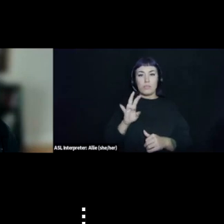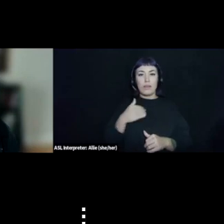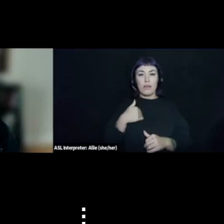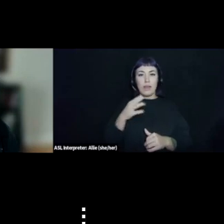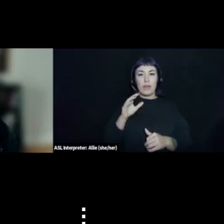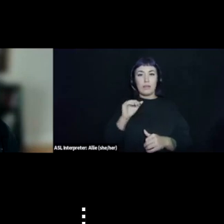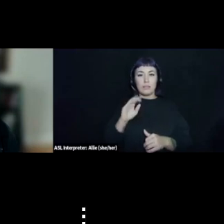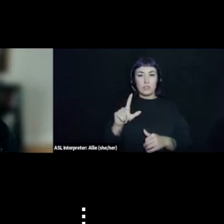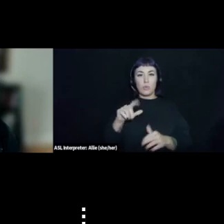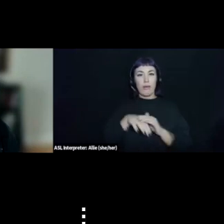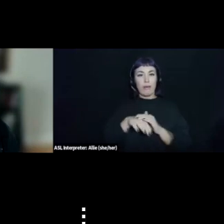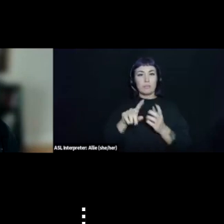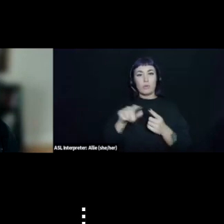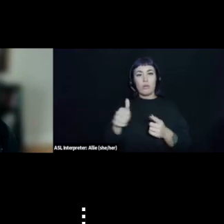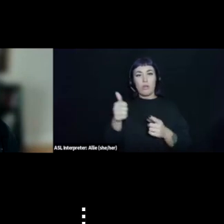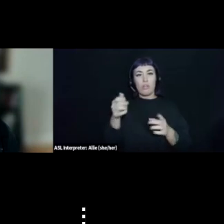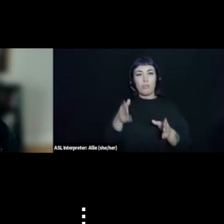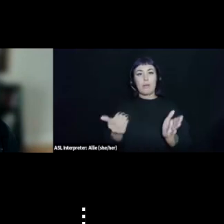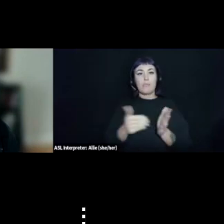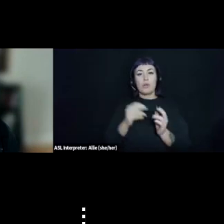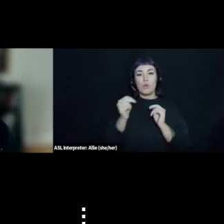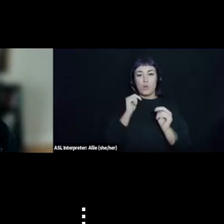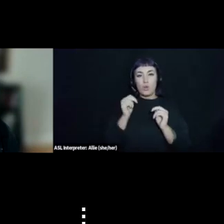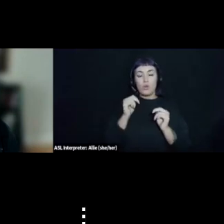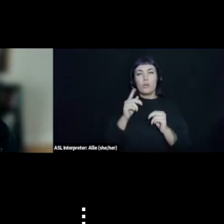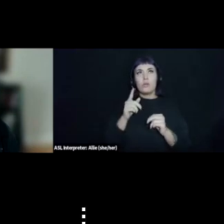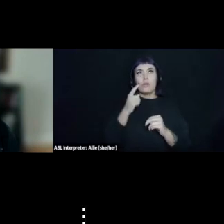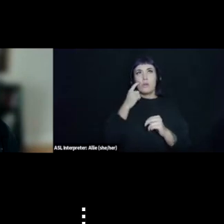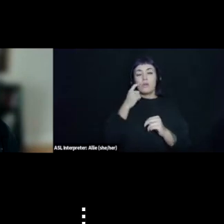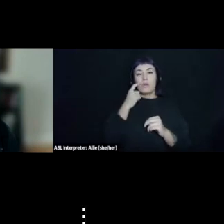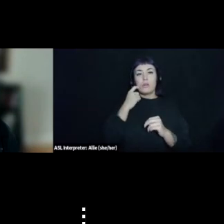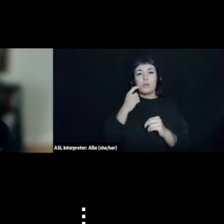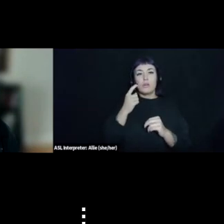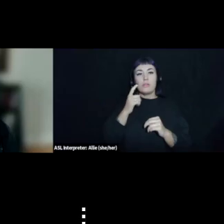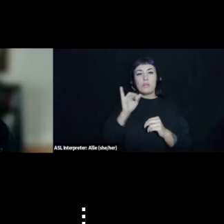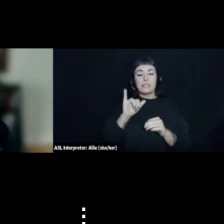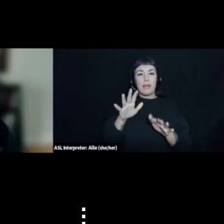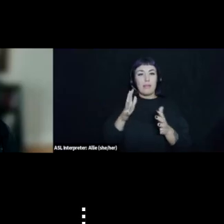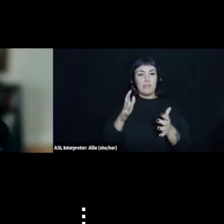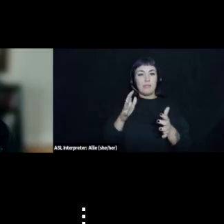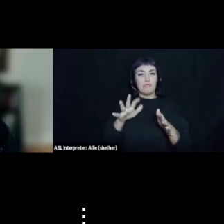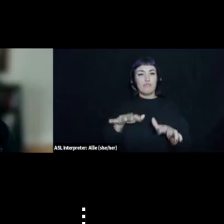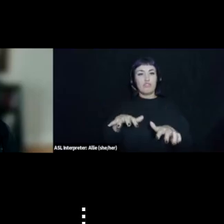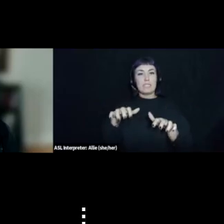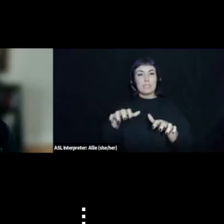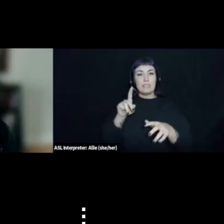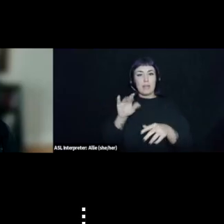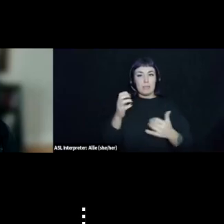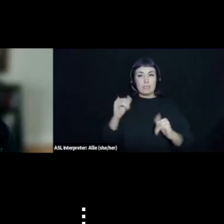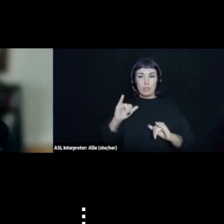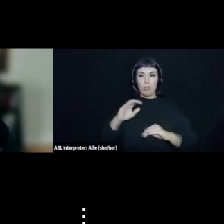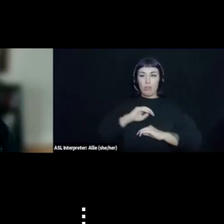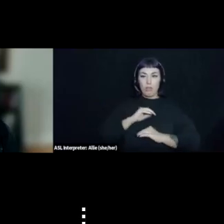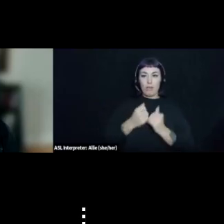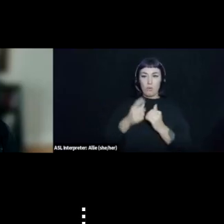access to somebody else, might renegotiate. Does the free use dynamic still satisfies everybody involved? Is that